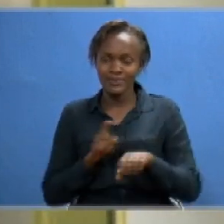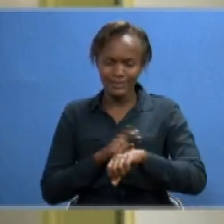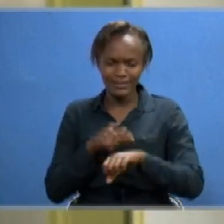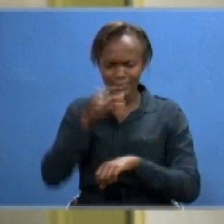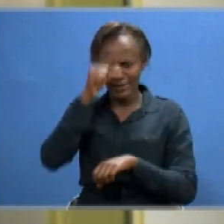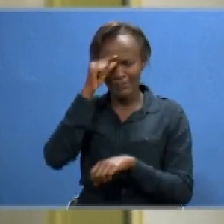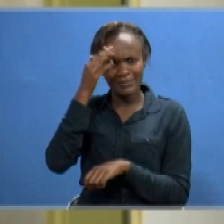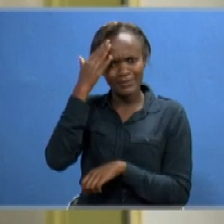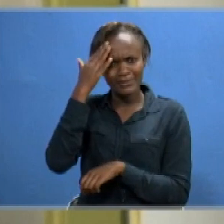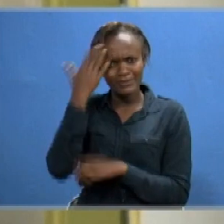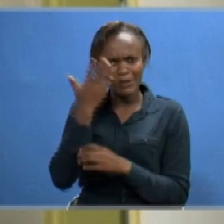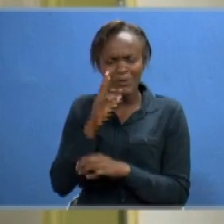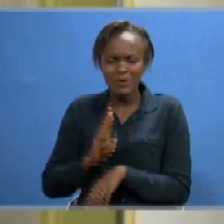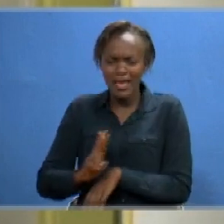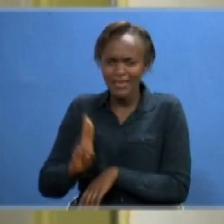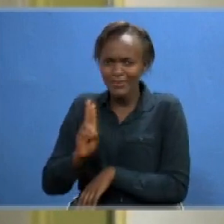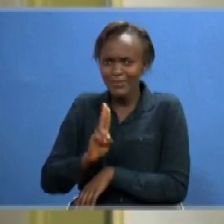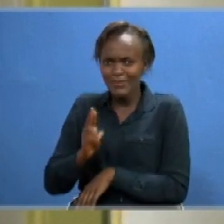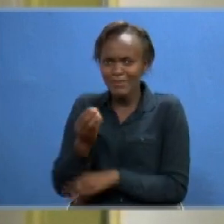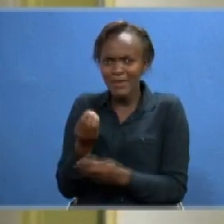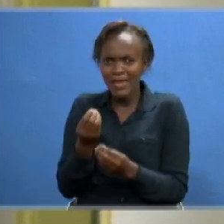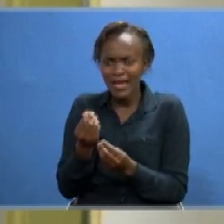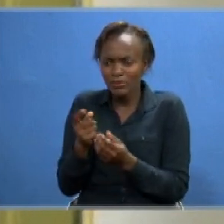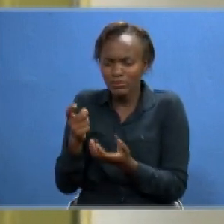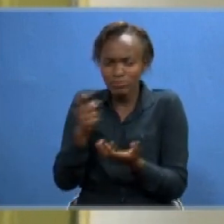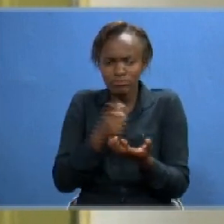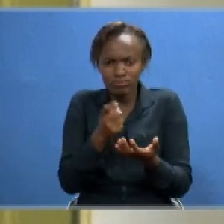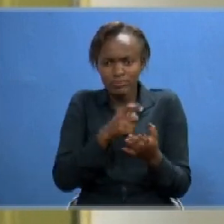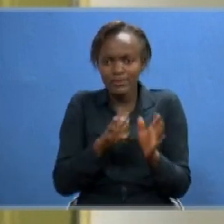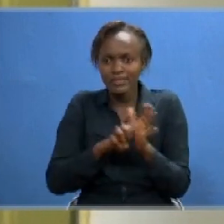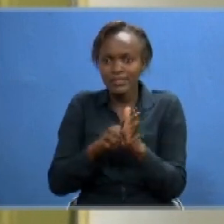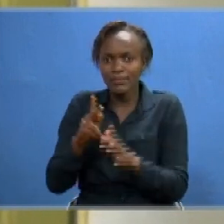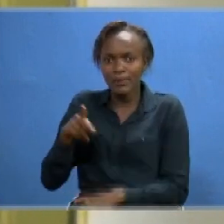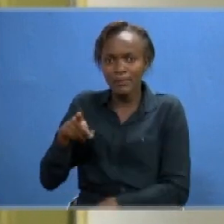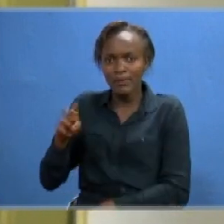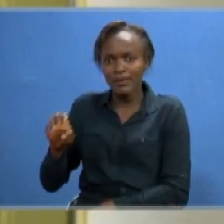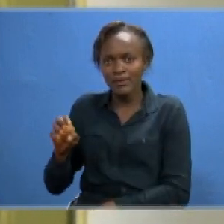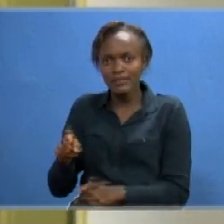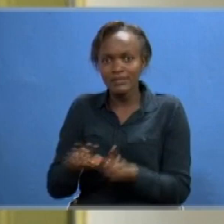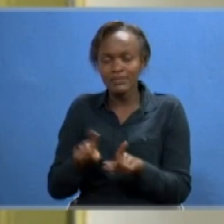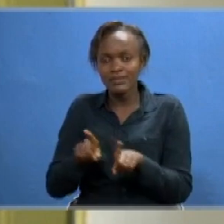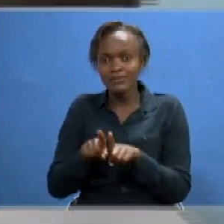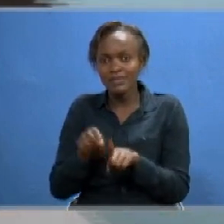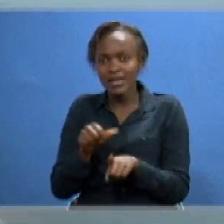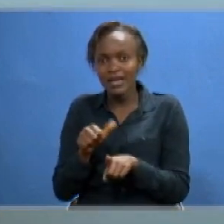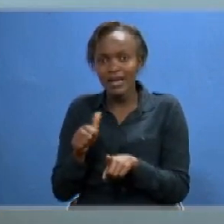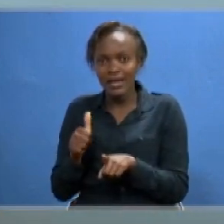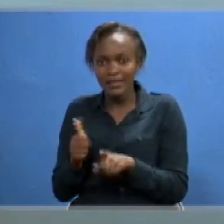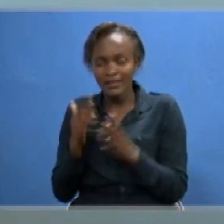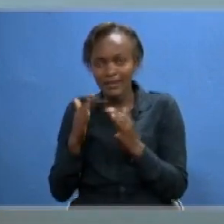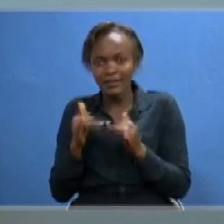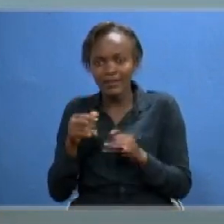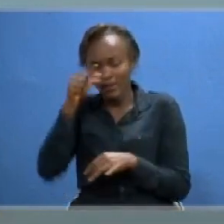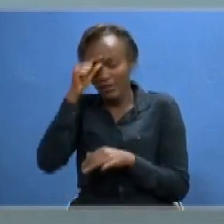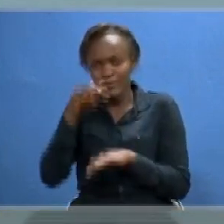government realized it was spending a lot in importing of supplies such as PPEs and other grade 1 medical equipment, the government called upon higher